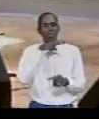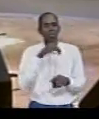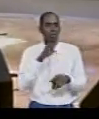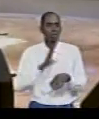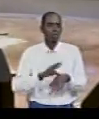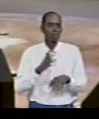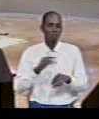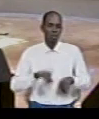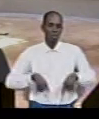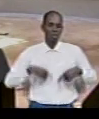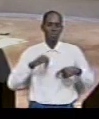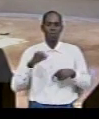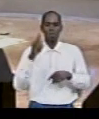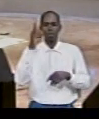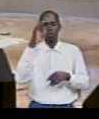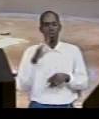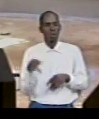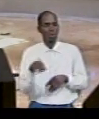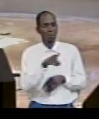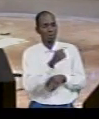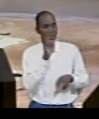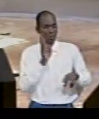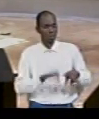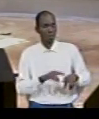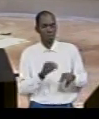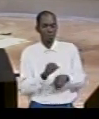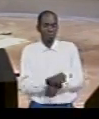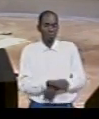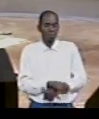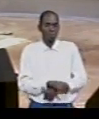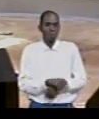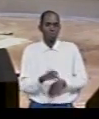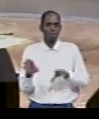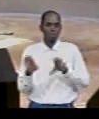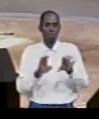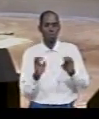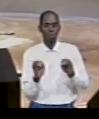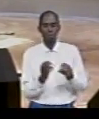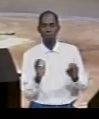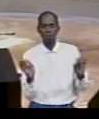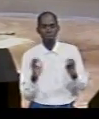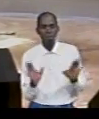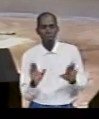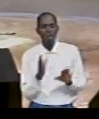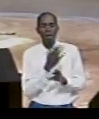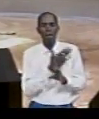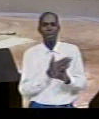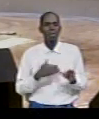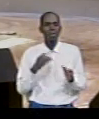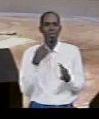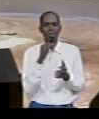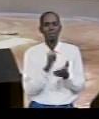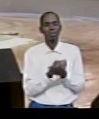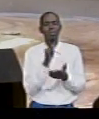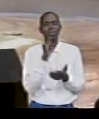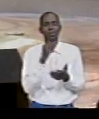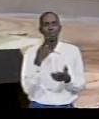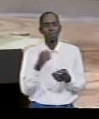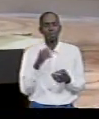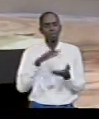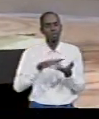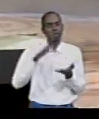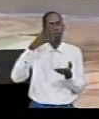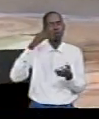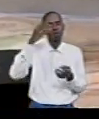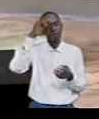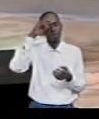they keep quiet, they said, that is the glory of our wisdom. There are people that think that wisdom is